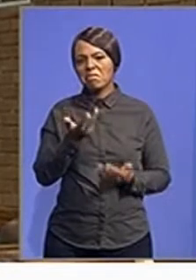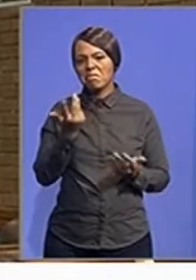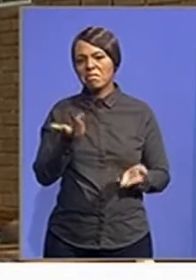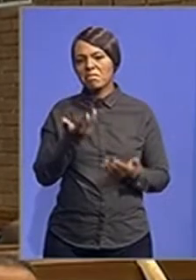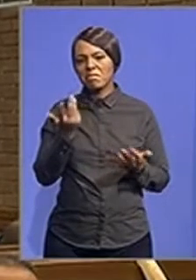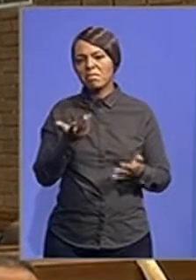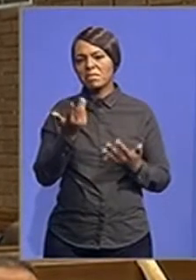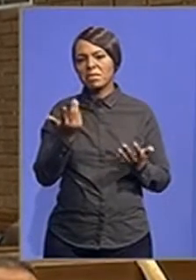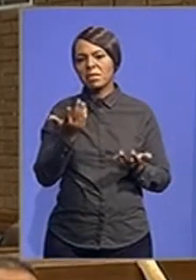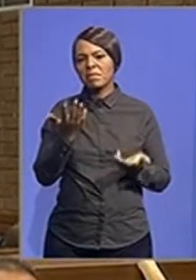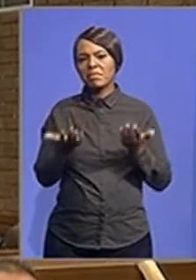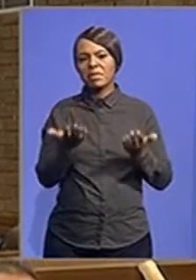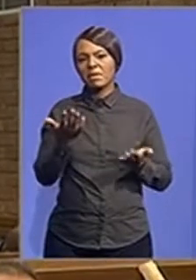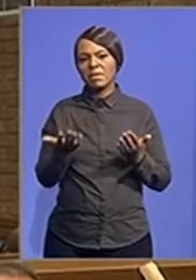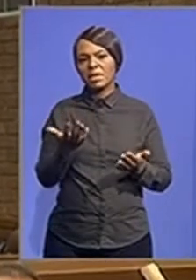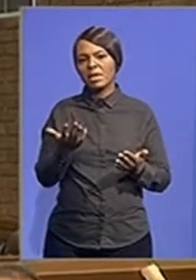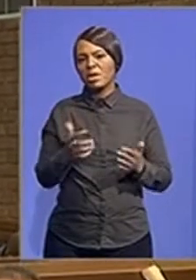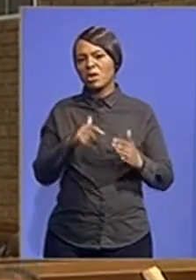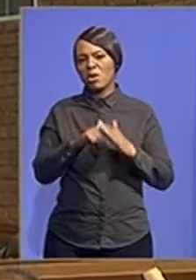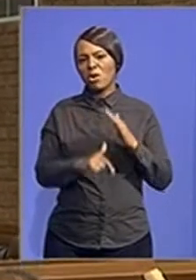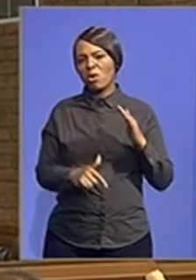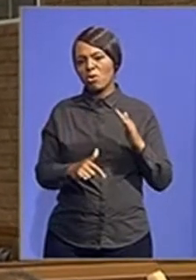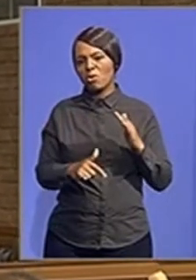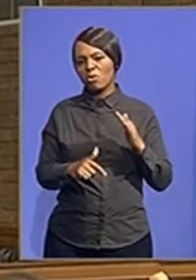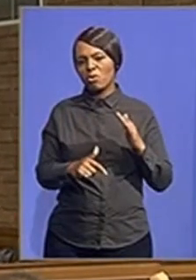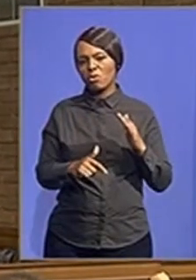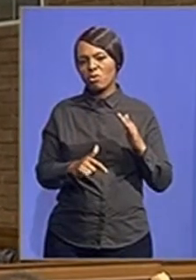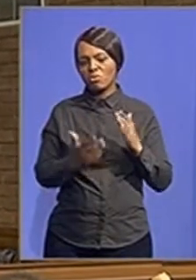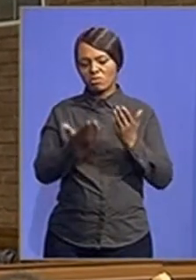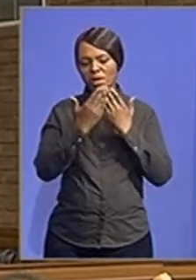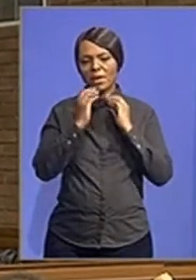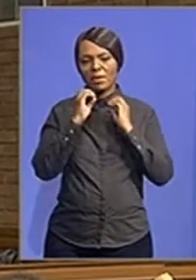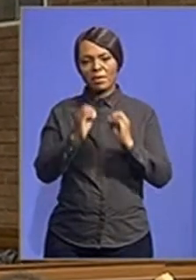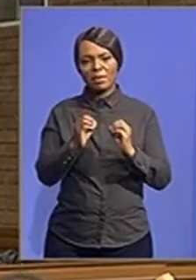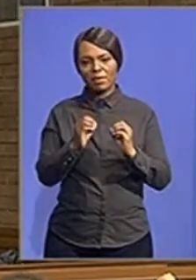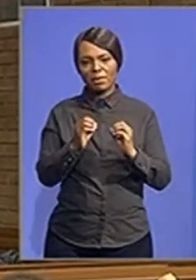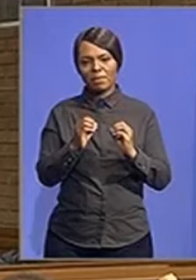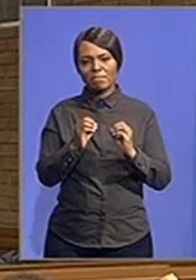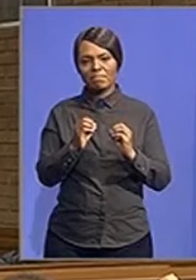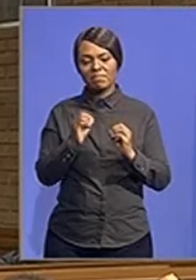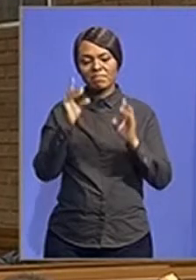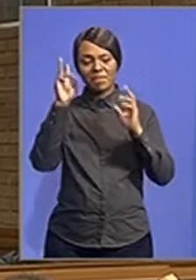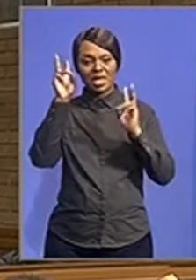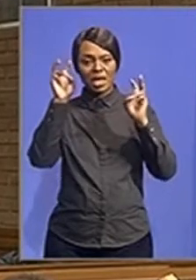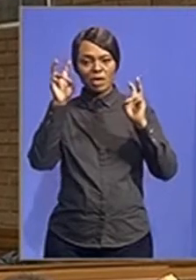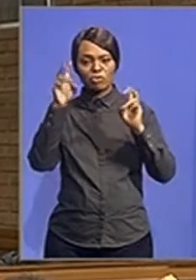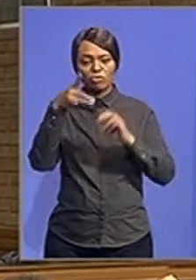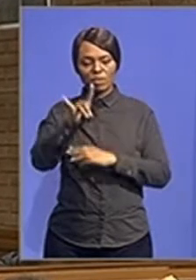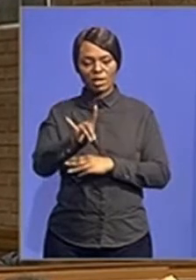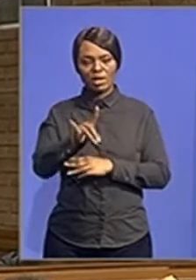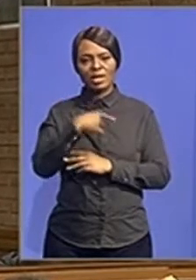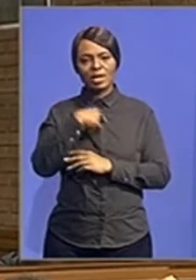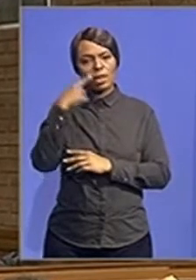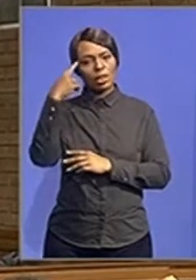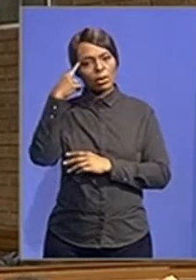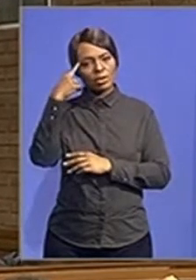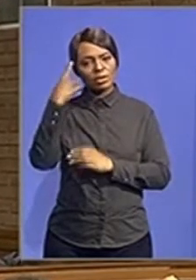a low level of education. And I personally think that what should be withdrawn is